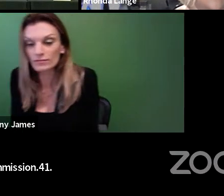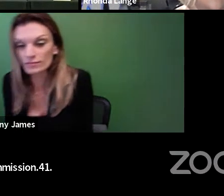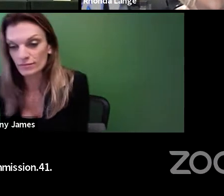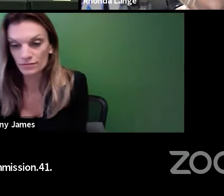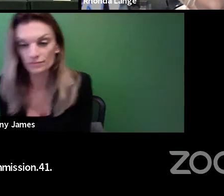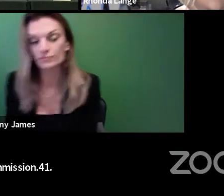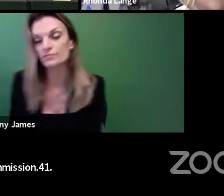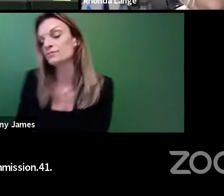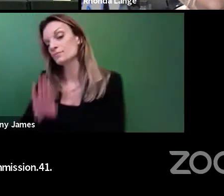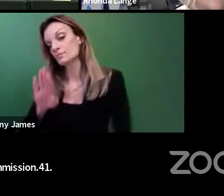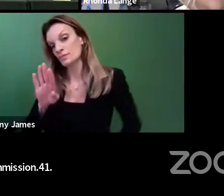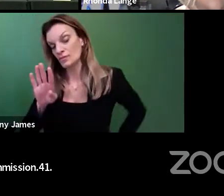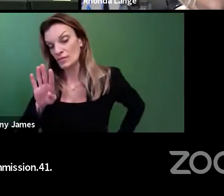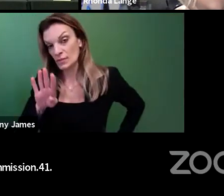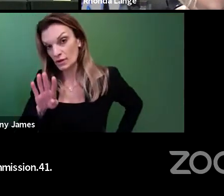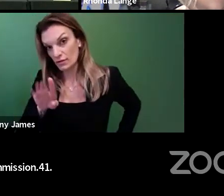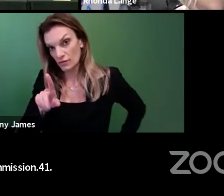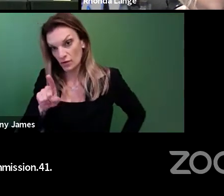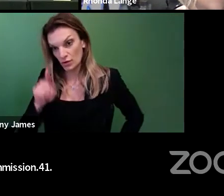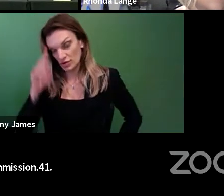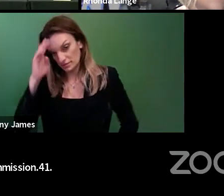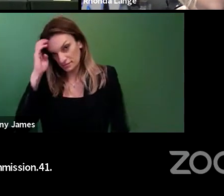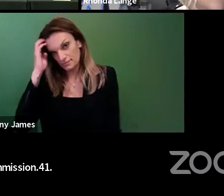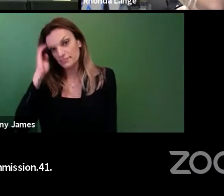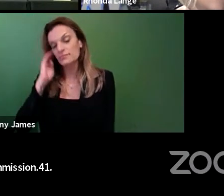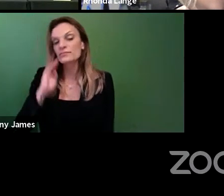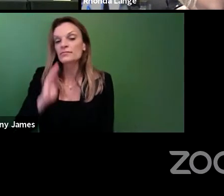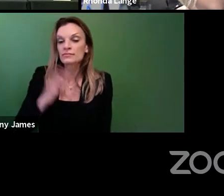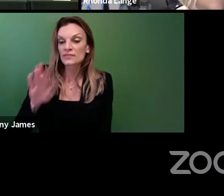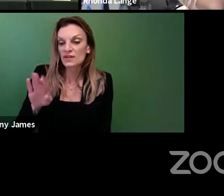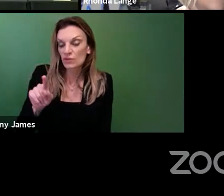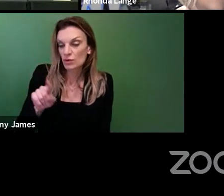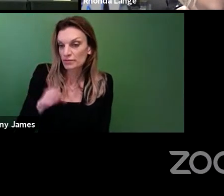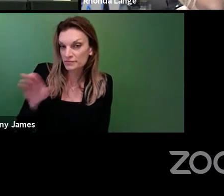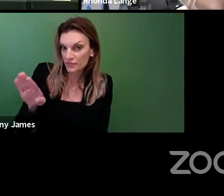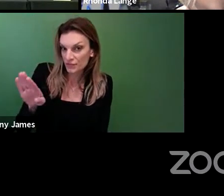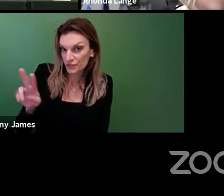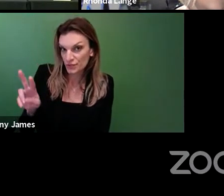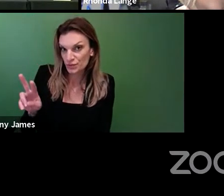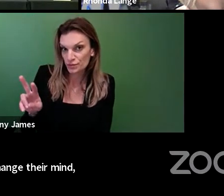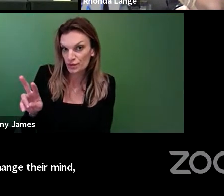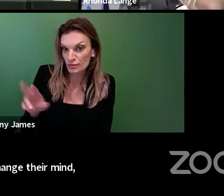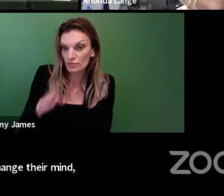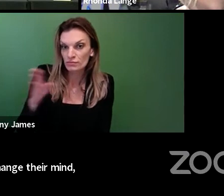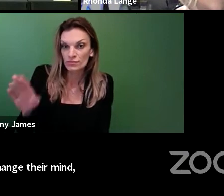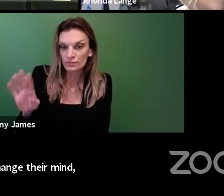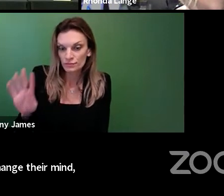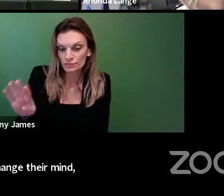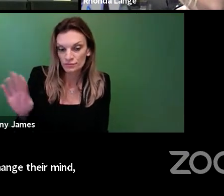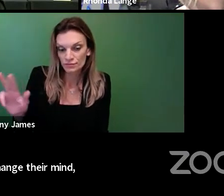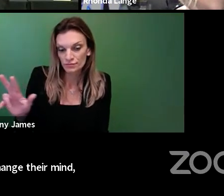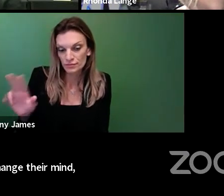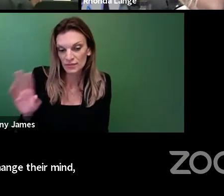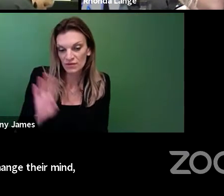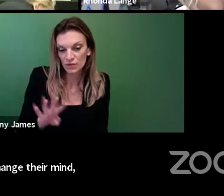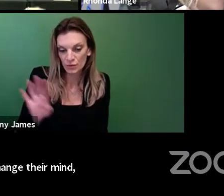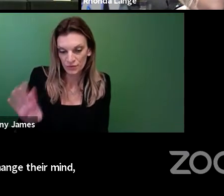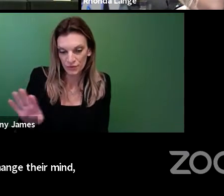Okay, if 41 decides to change their mind, 41, 42, 43, and